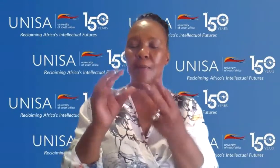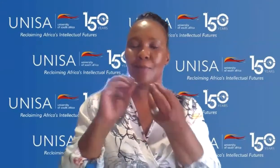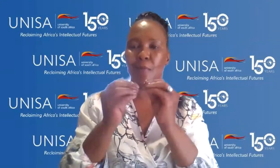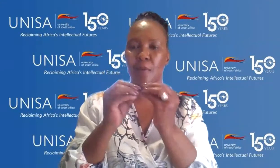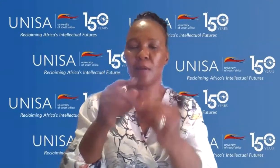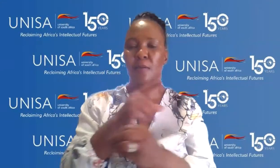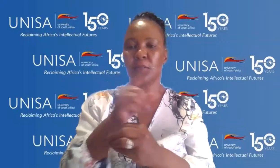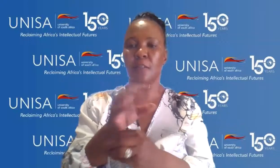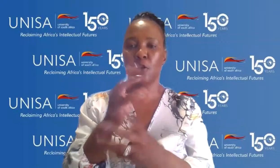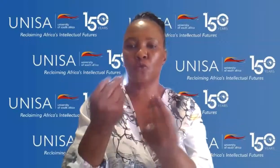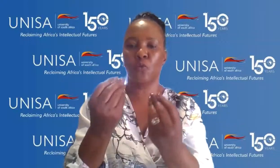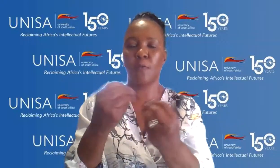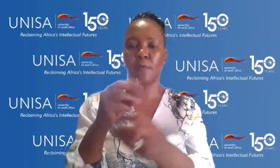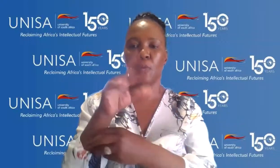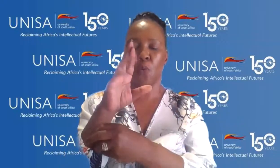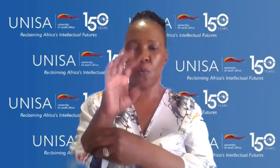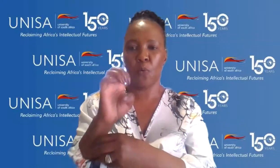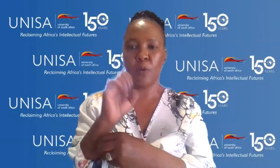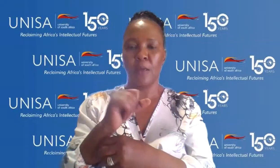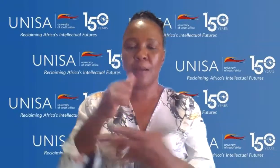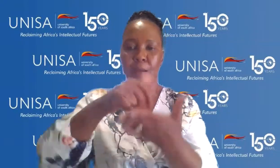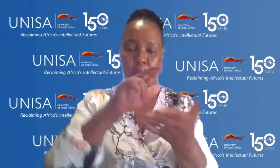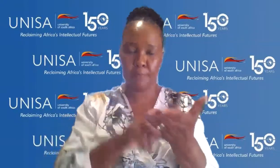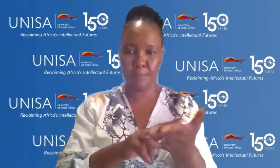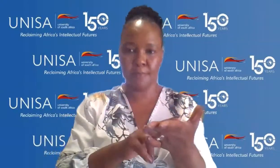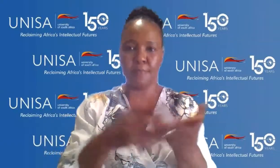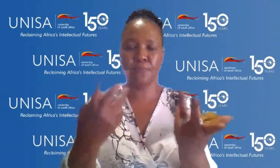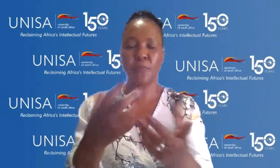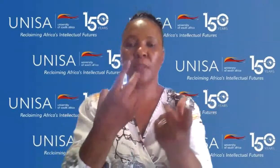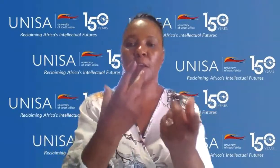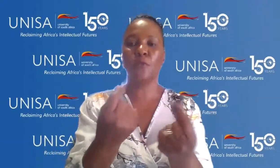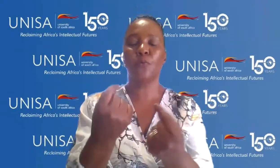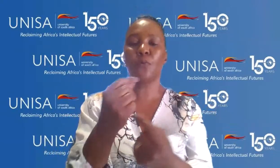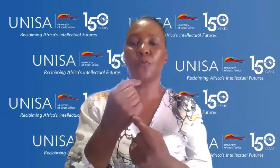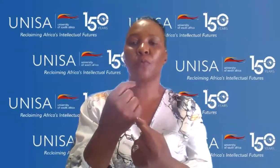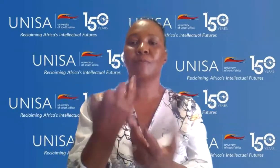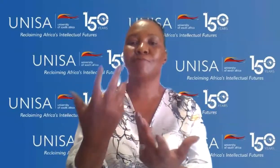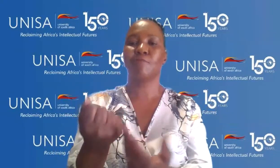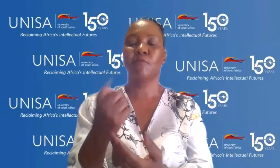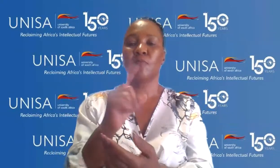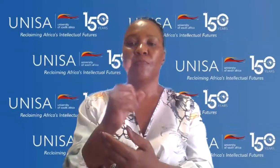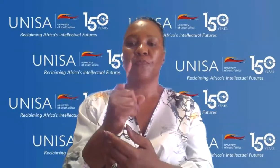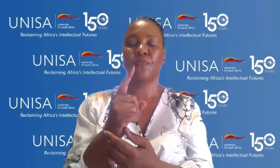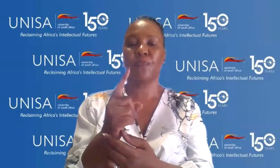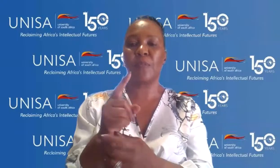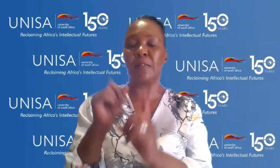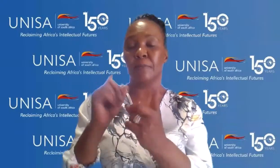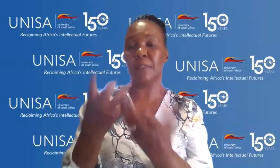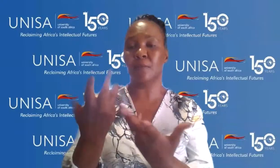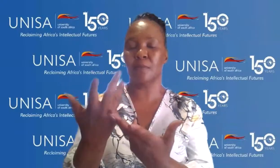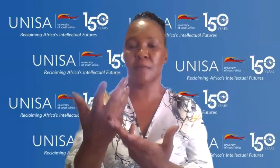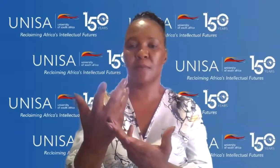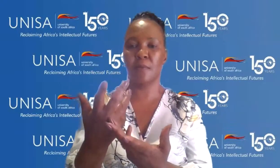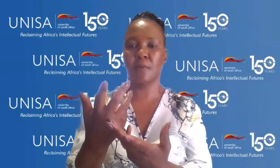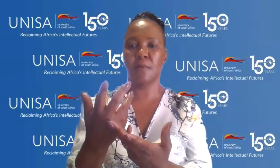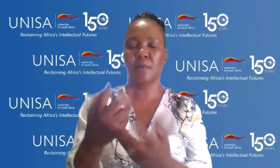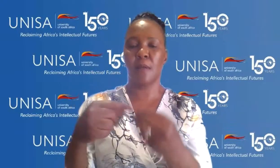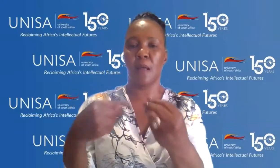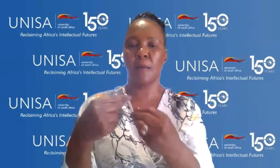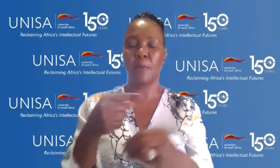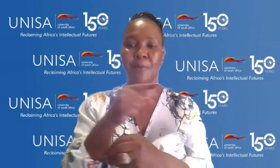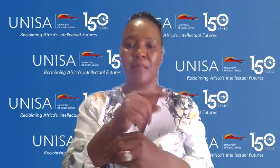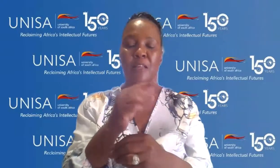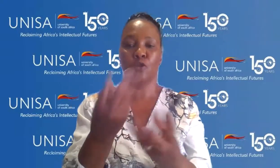softwares and apps, they do have a specification with regards to the software or